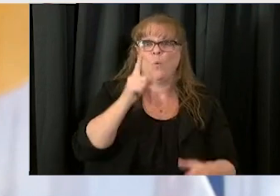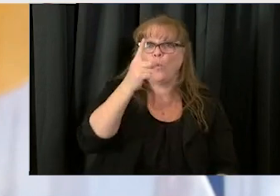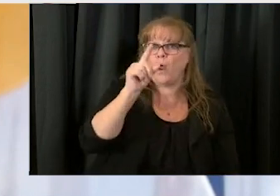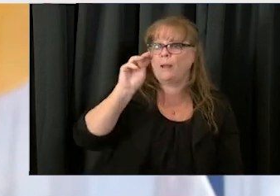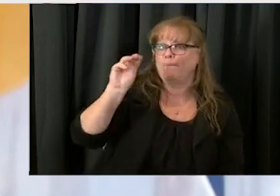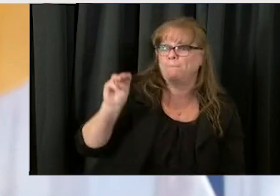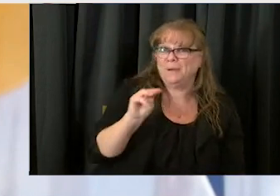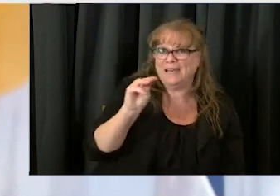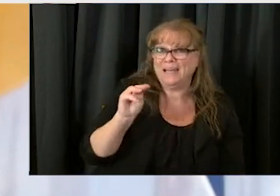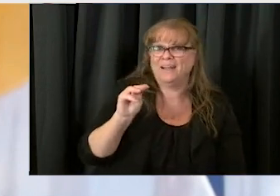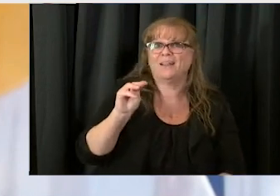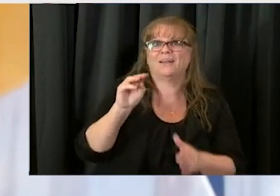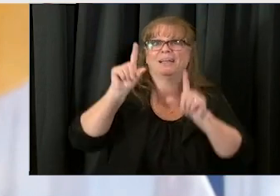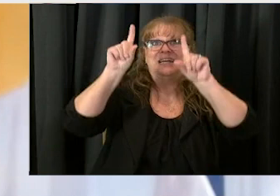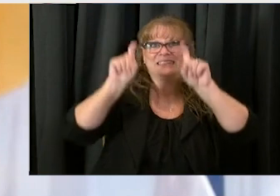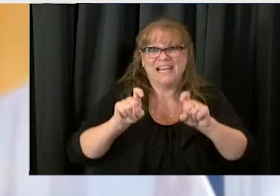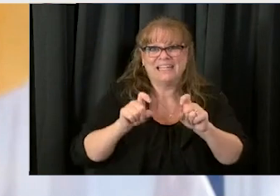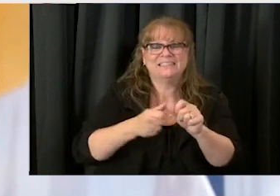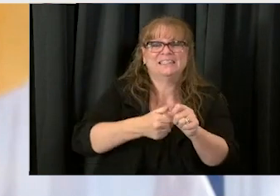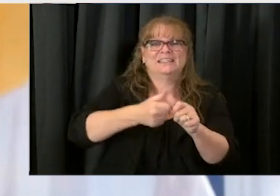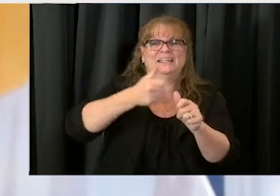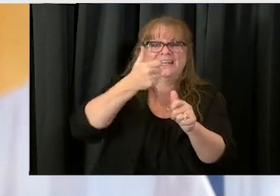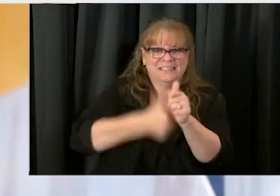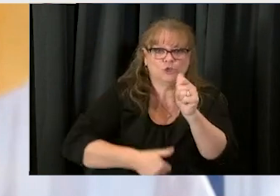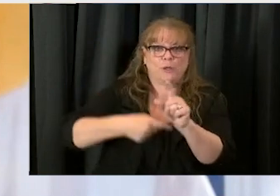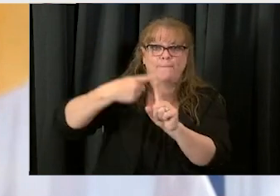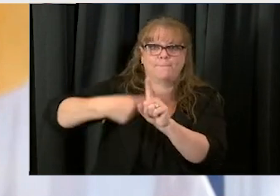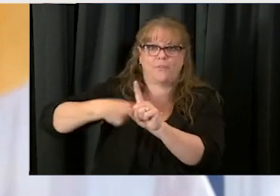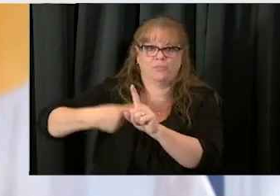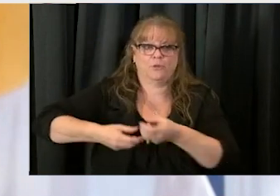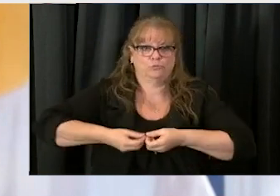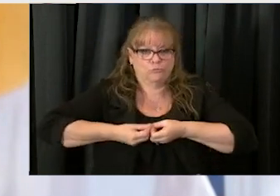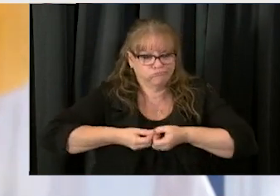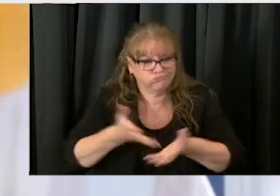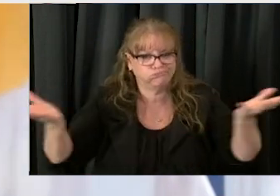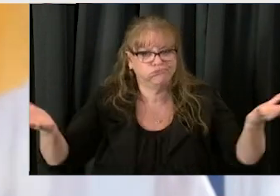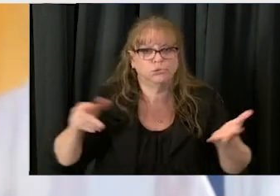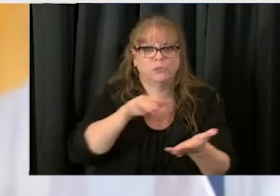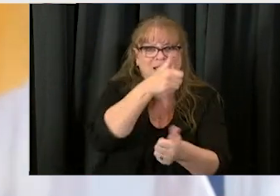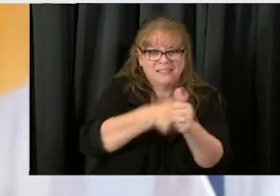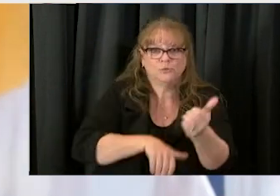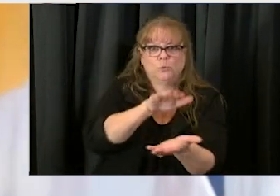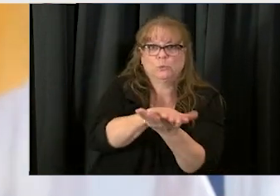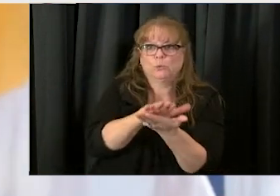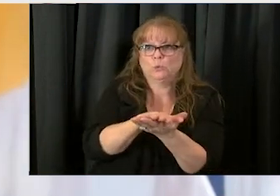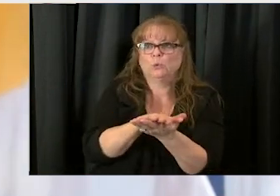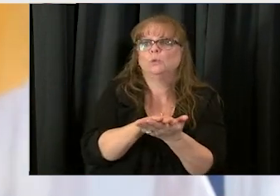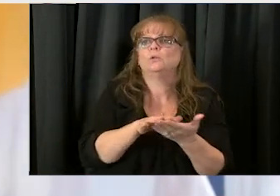professional athletes and others in the prior months. Thank you, Erica. Thank you all. Happy New Year.